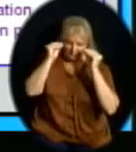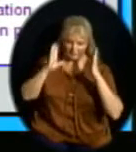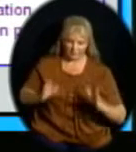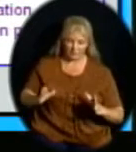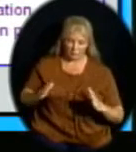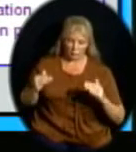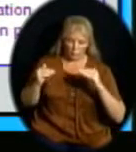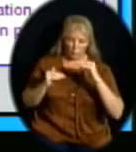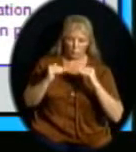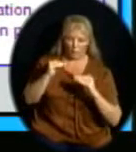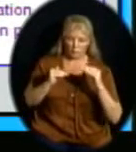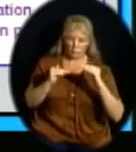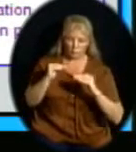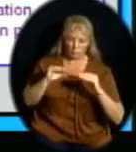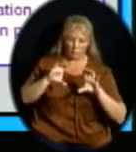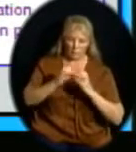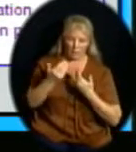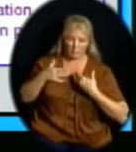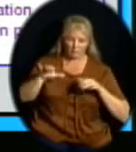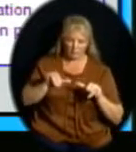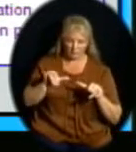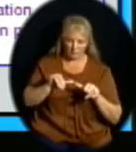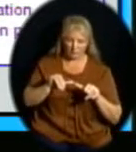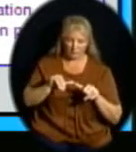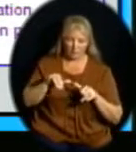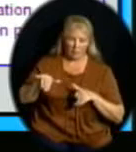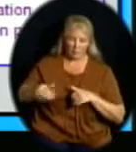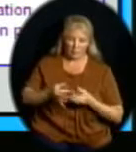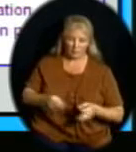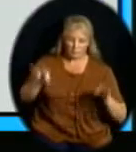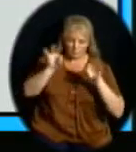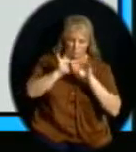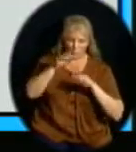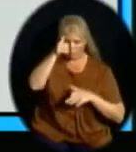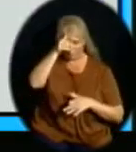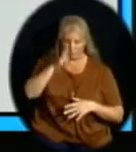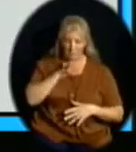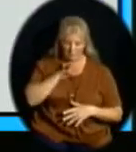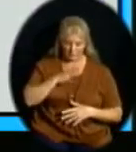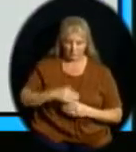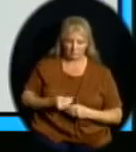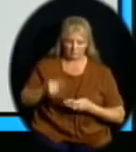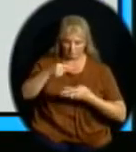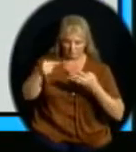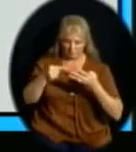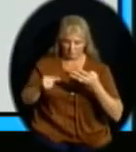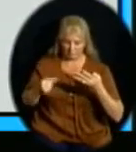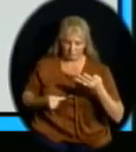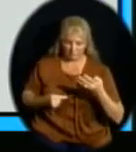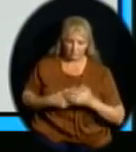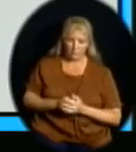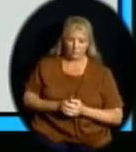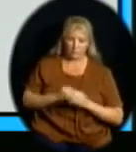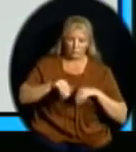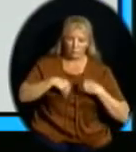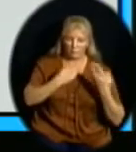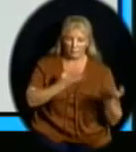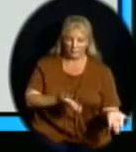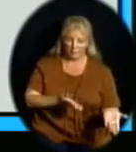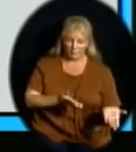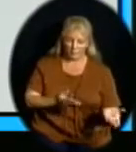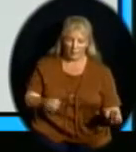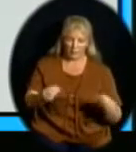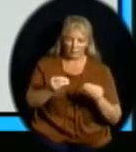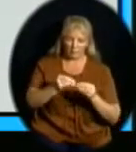address issues in some of our special services with bilingual, special ed, and alternate education. It provides additional services to